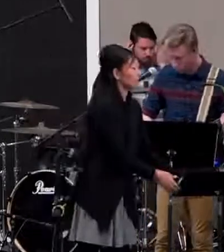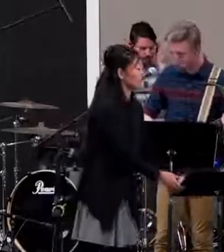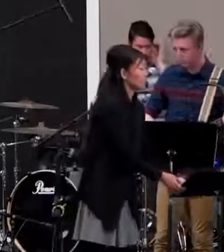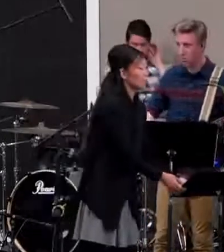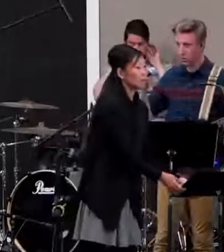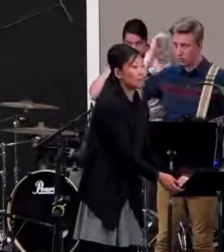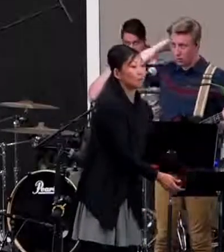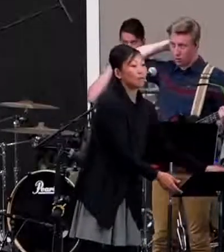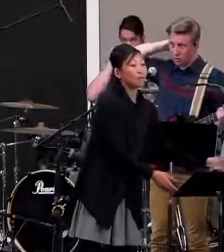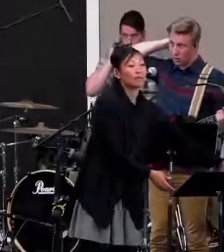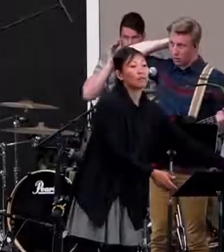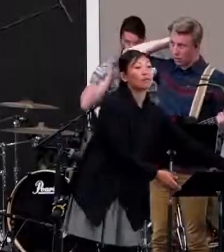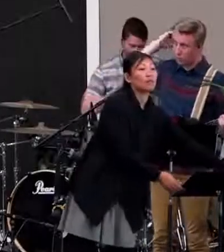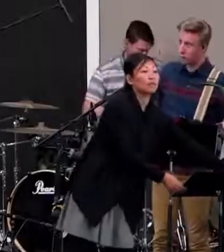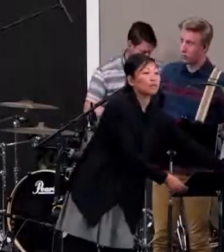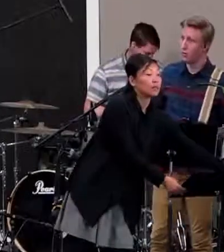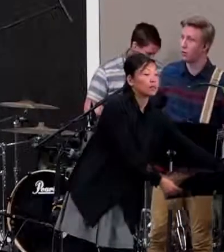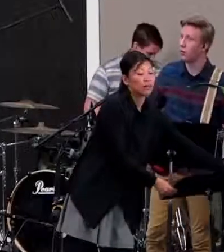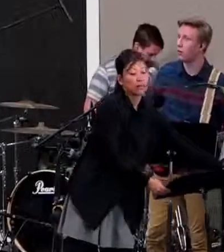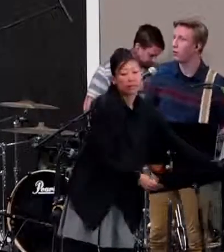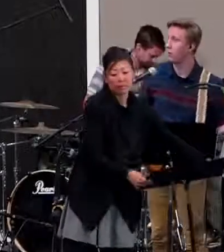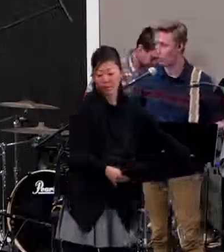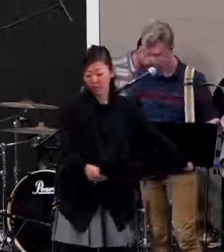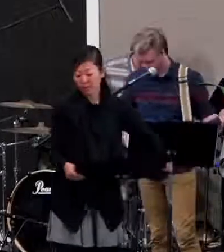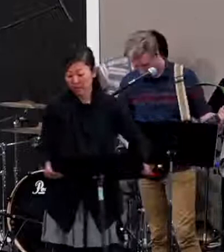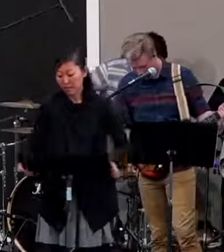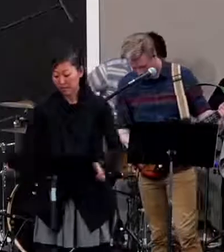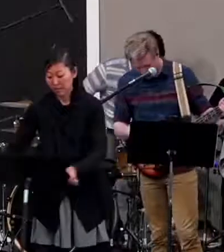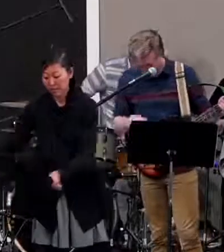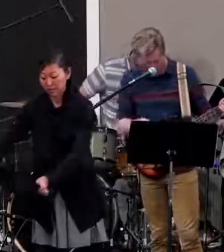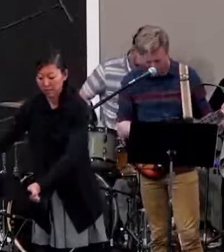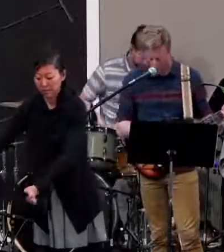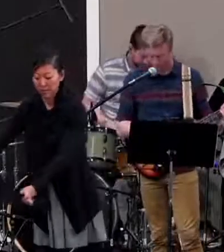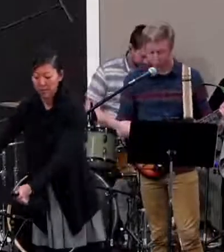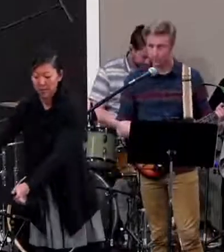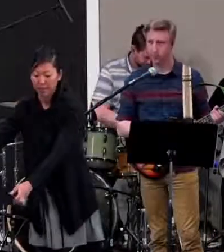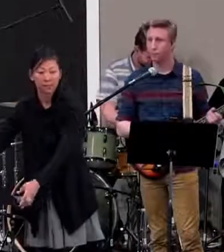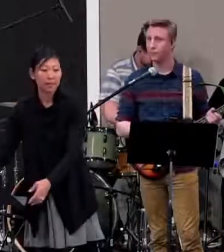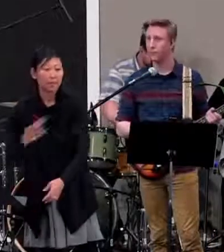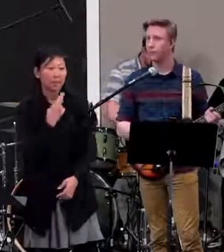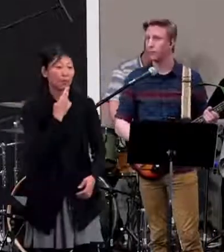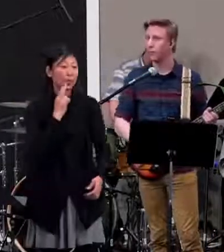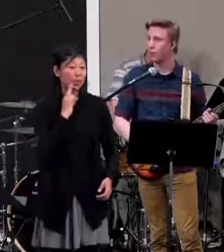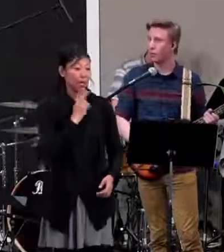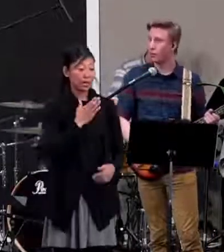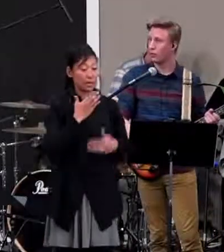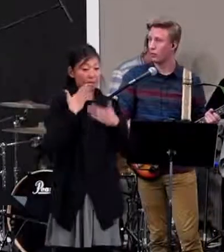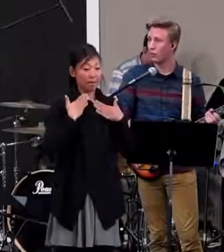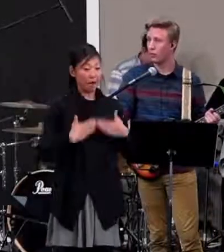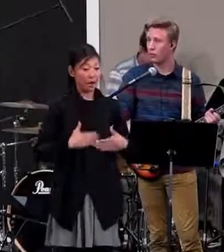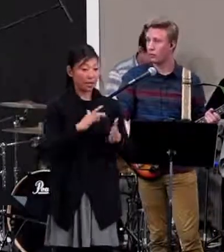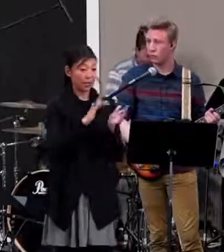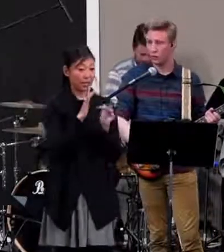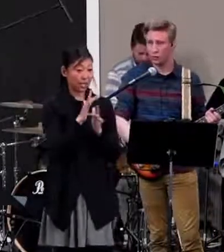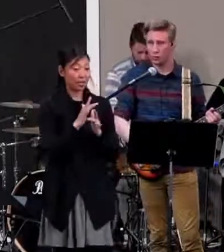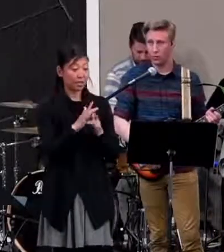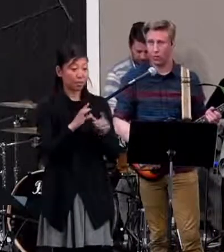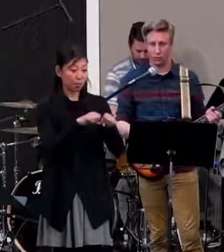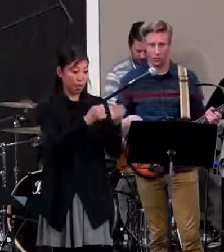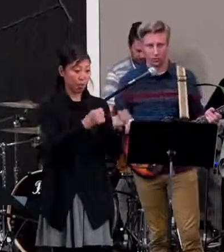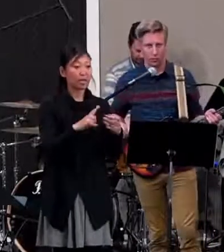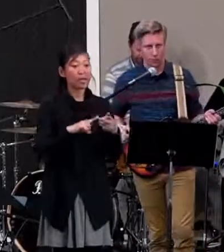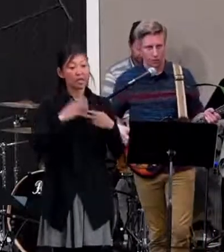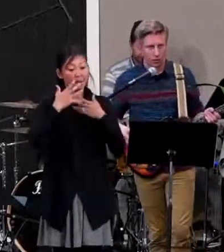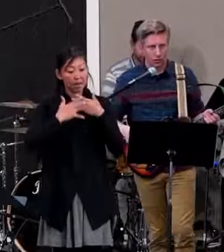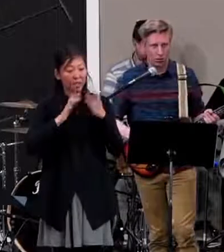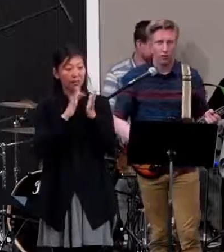We're going to transition now in our worship service to a time of communion, where we remember the body of Jesus broken for us and the blood of Jesus shed for us. We're going to do